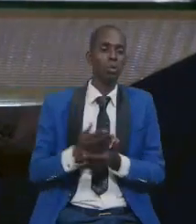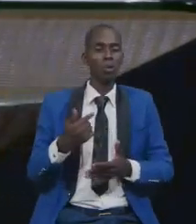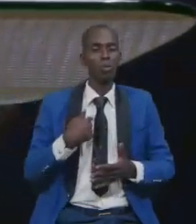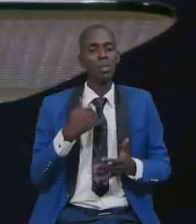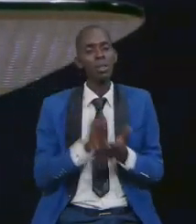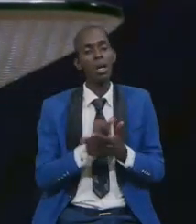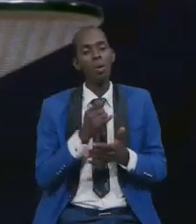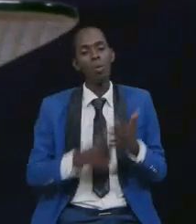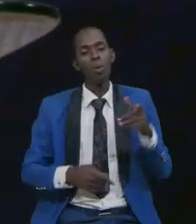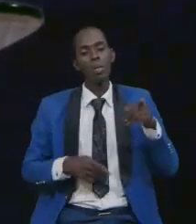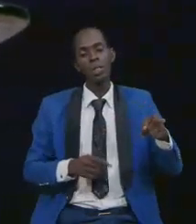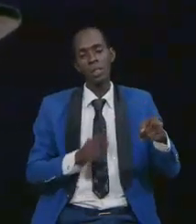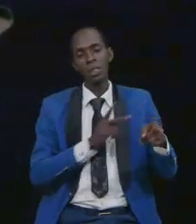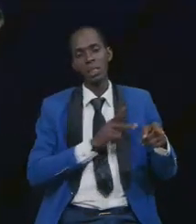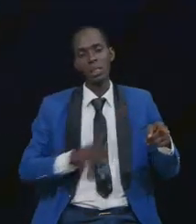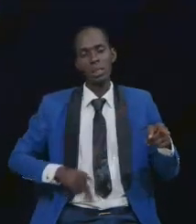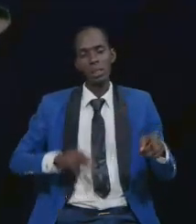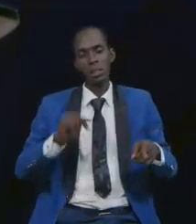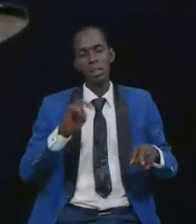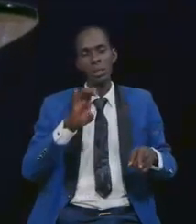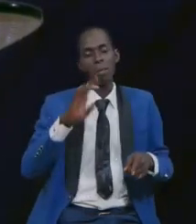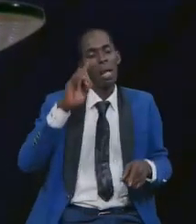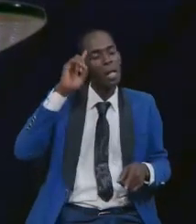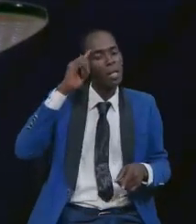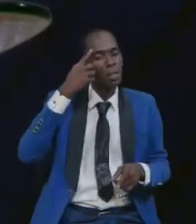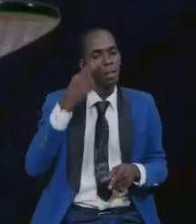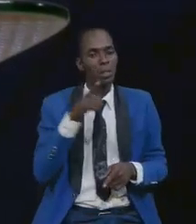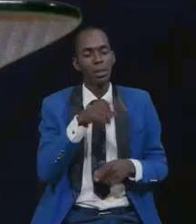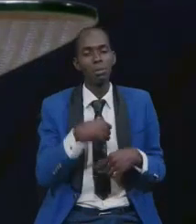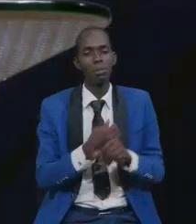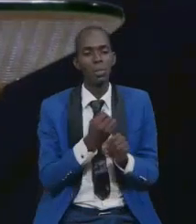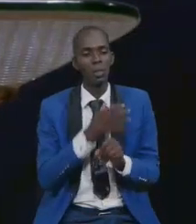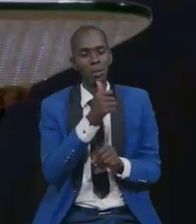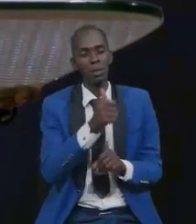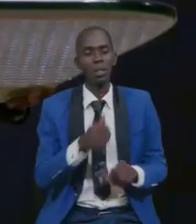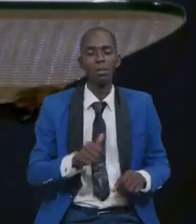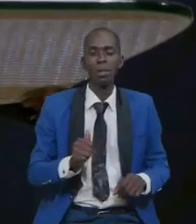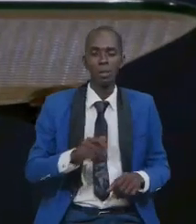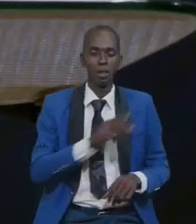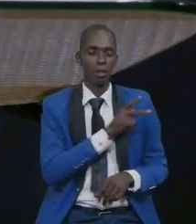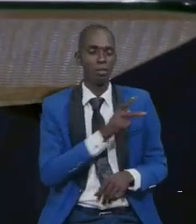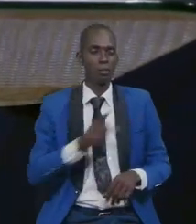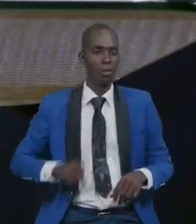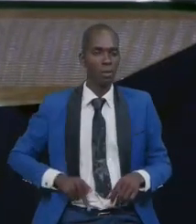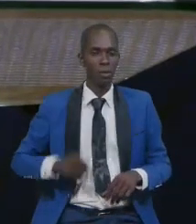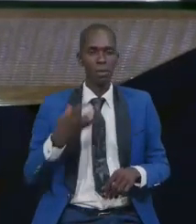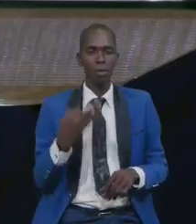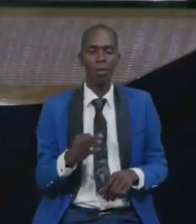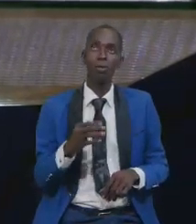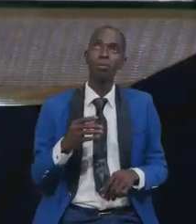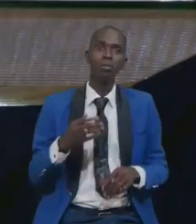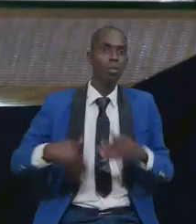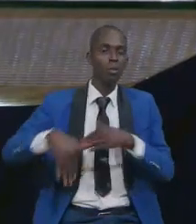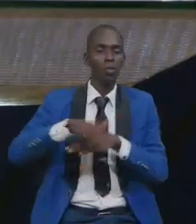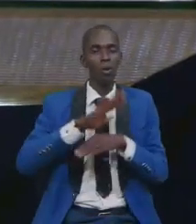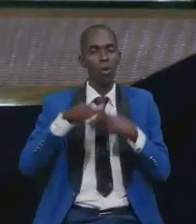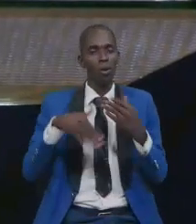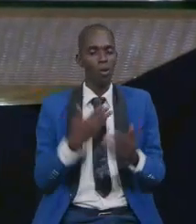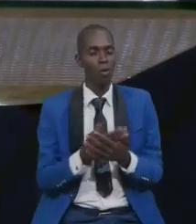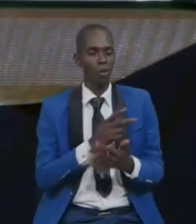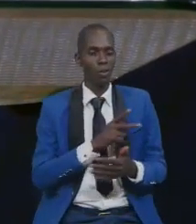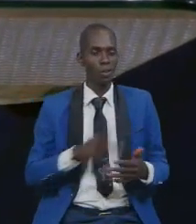made himself a god, and he was defiant. He was disobedient. He was adamant, and he would